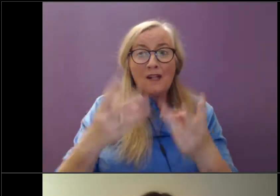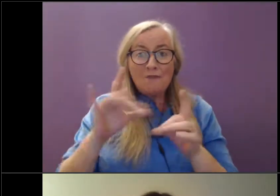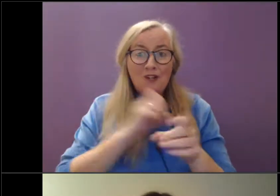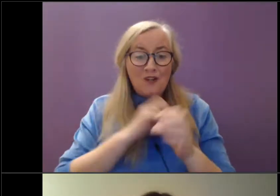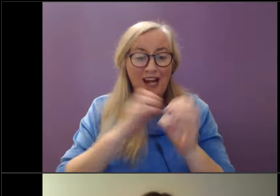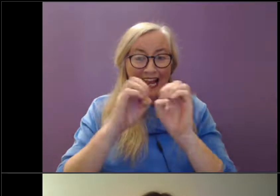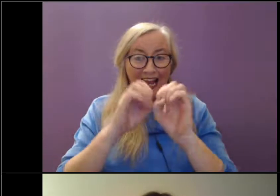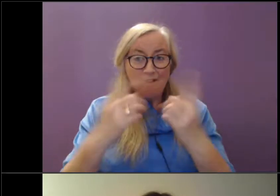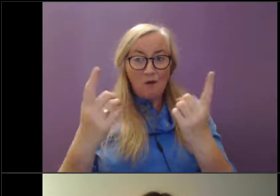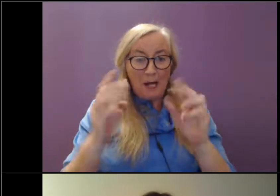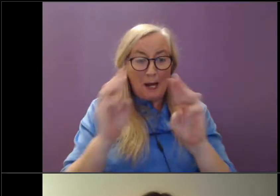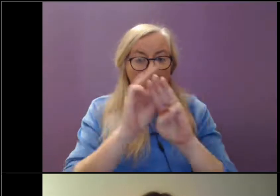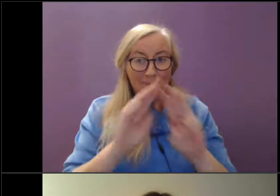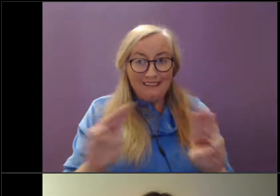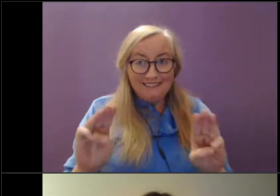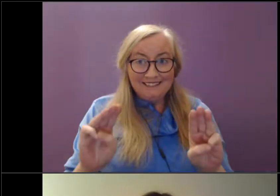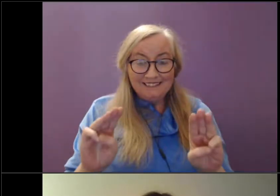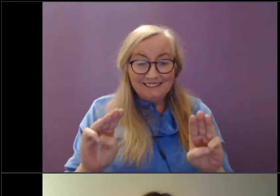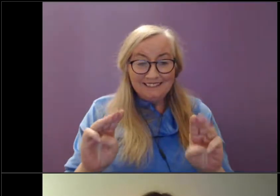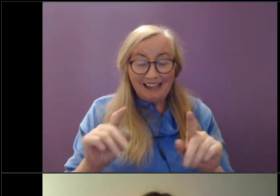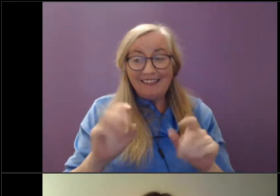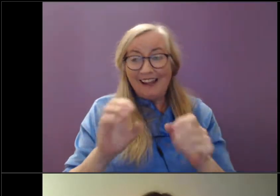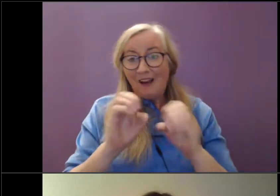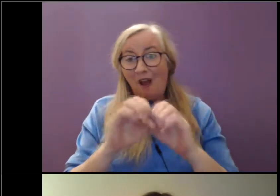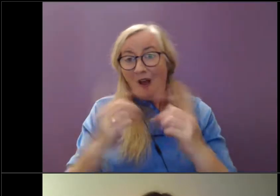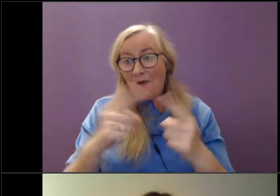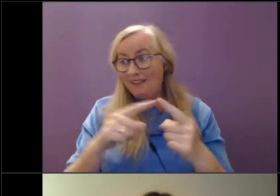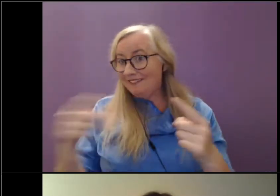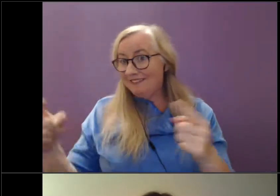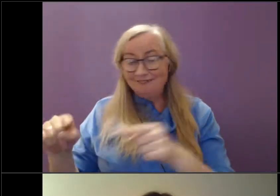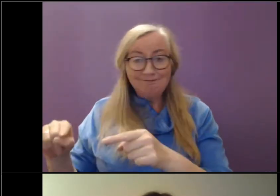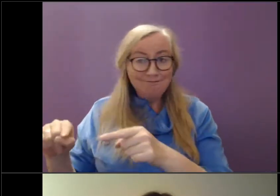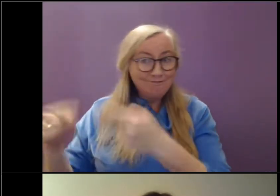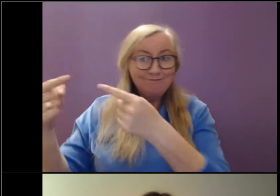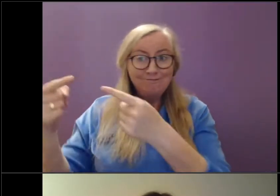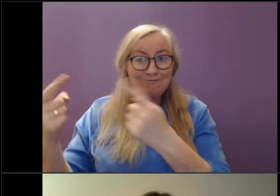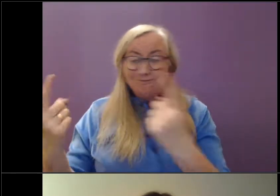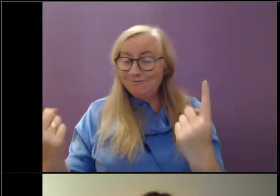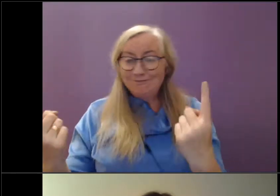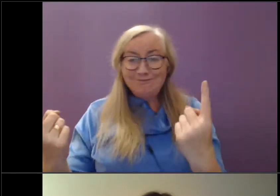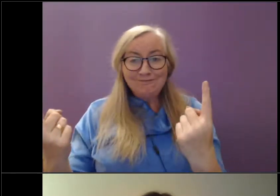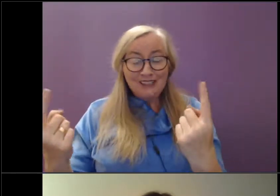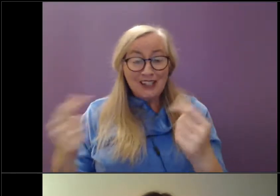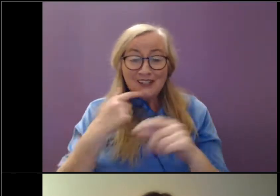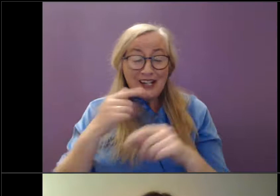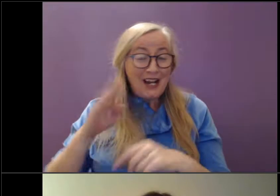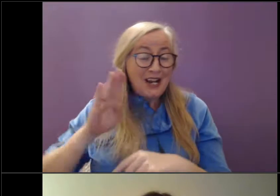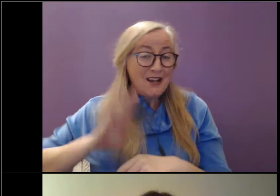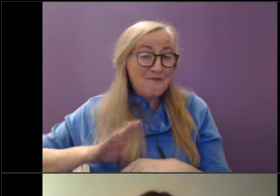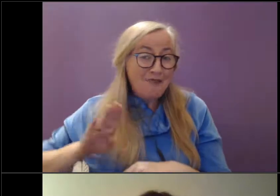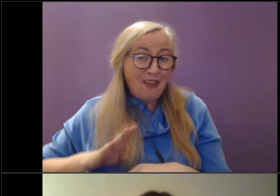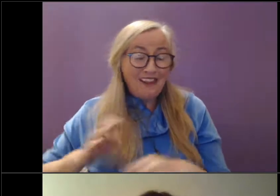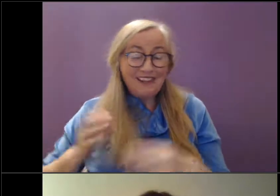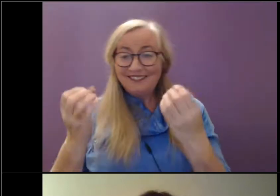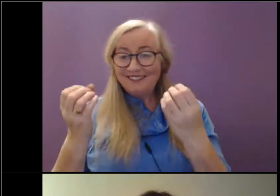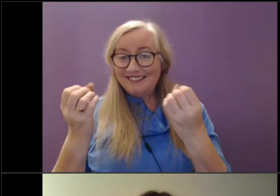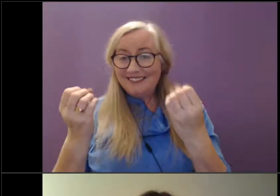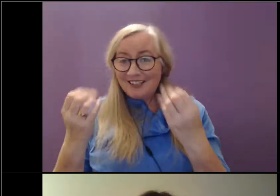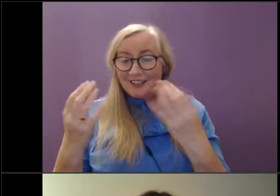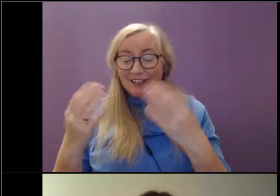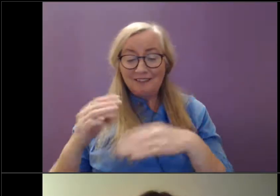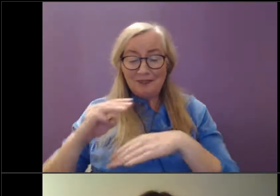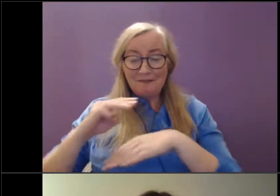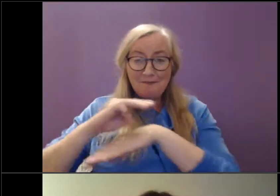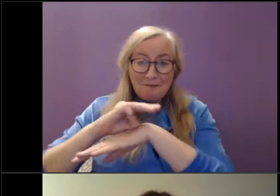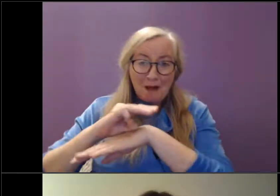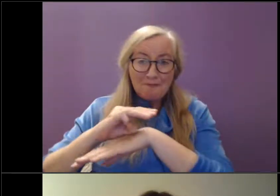sometimes get involved in those conflicts. But say to the young person, this is between, you know, your brother or your sister and mom and dad or